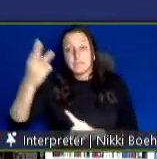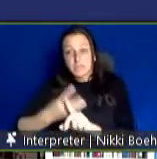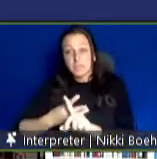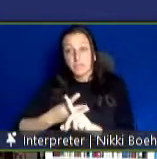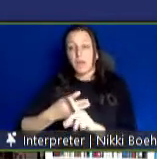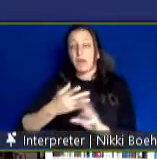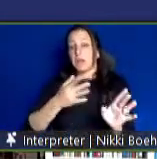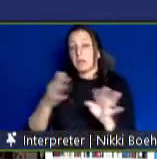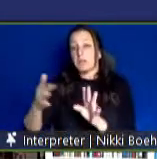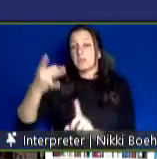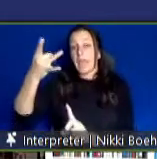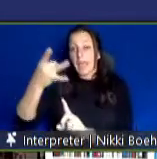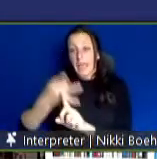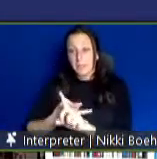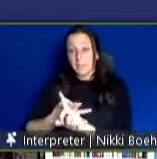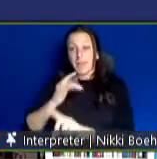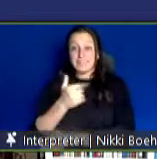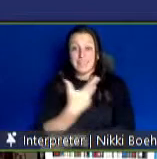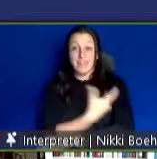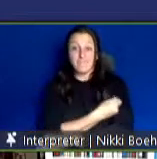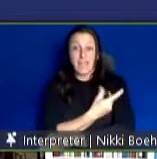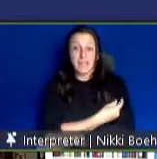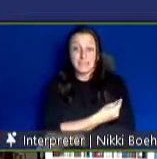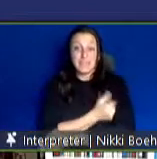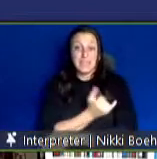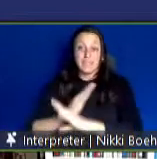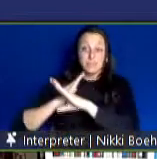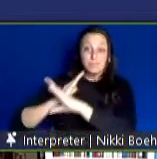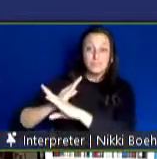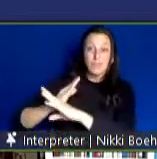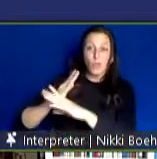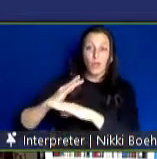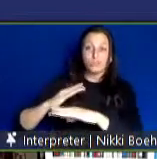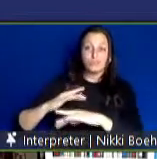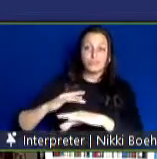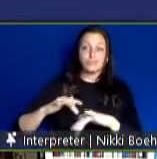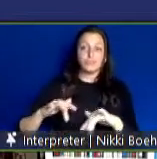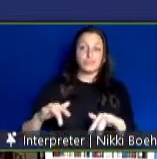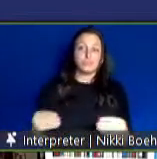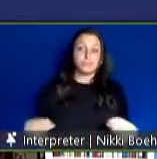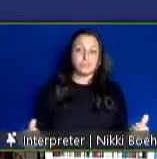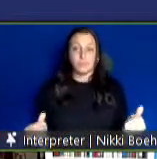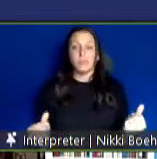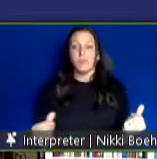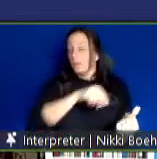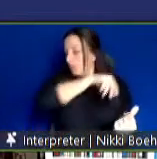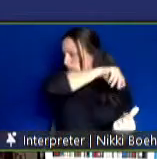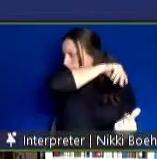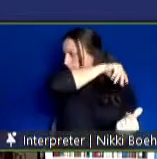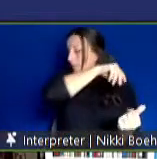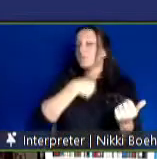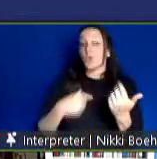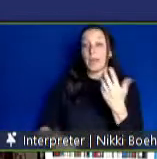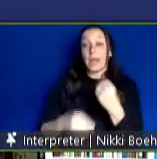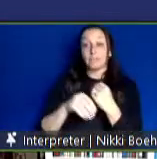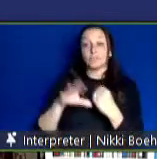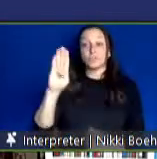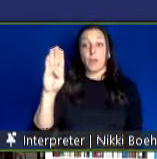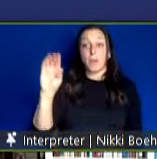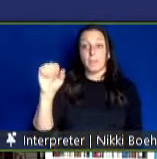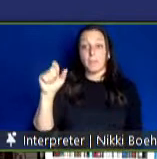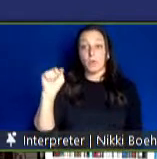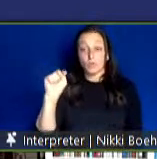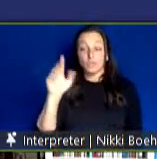protection starts to decline or wane. And so giving another boost is preparing the vaccine,